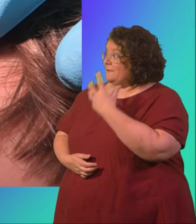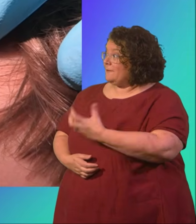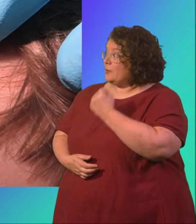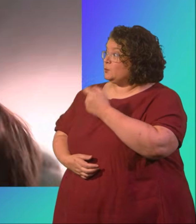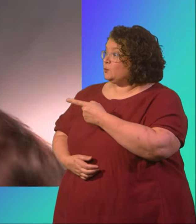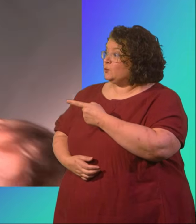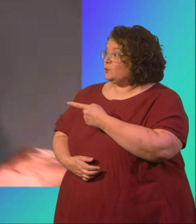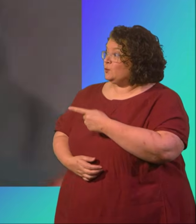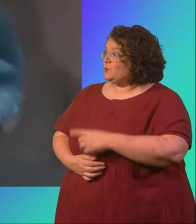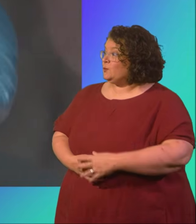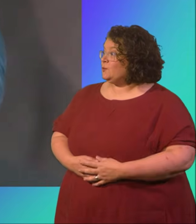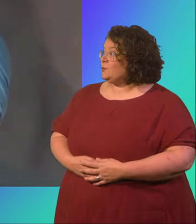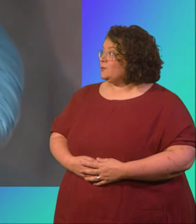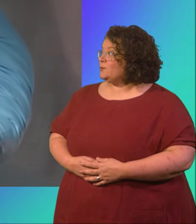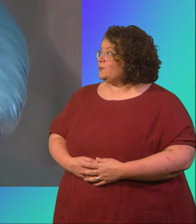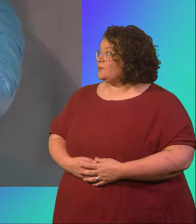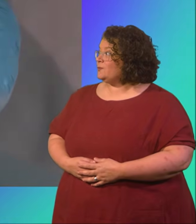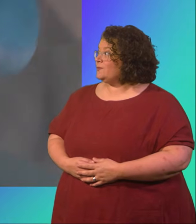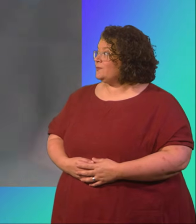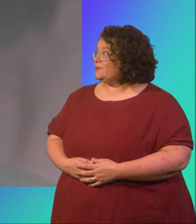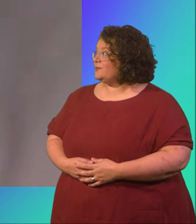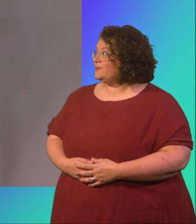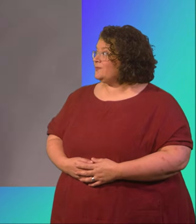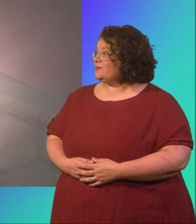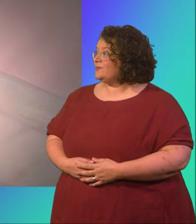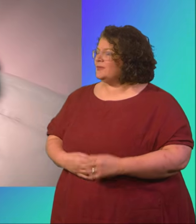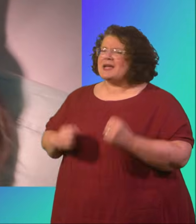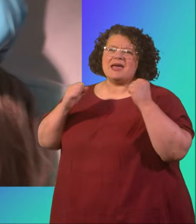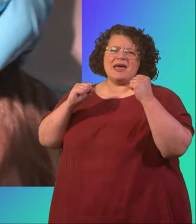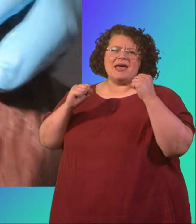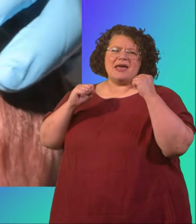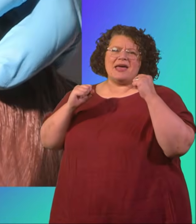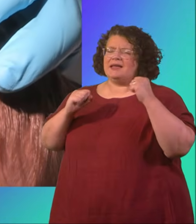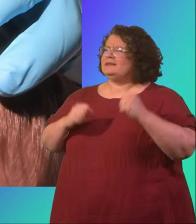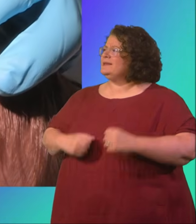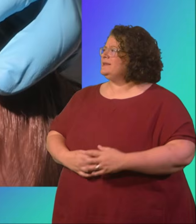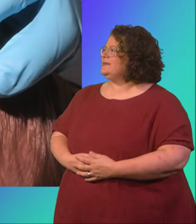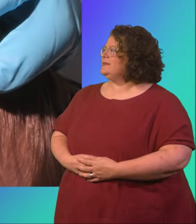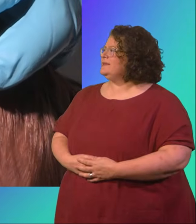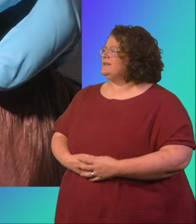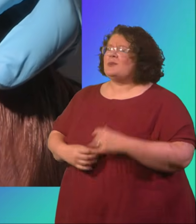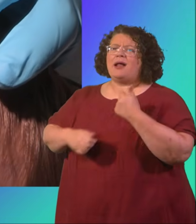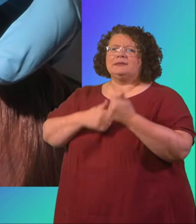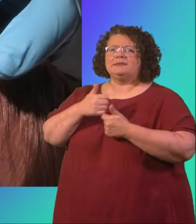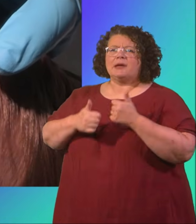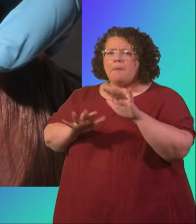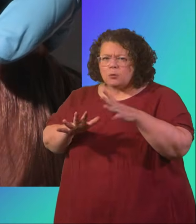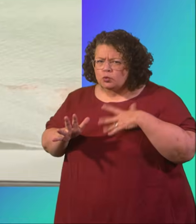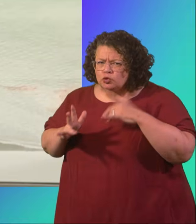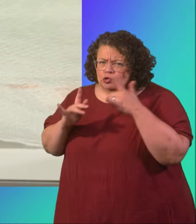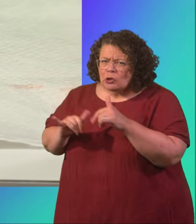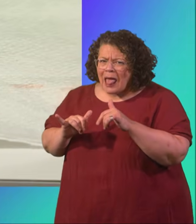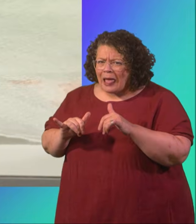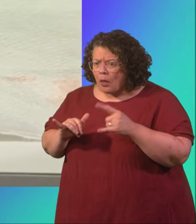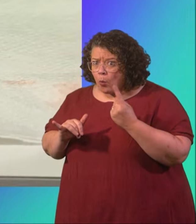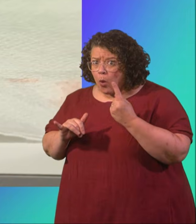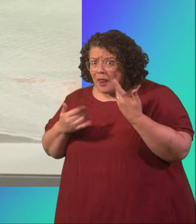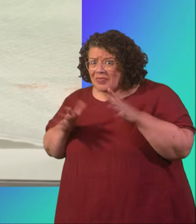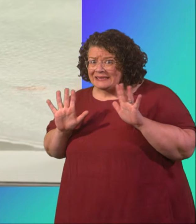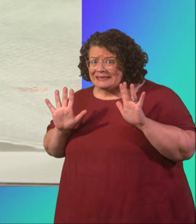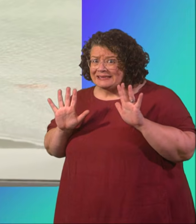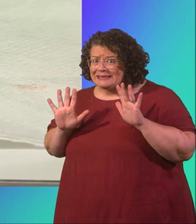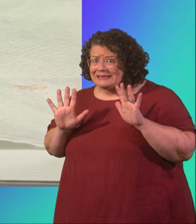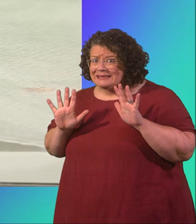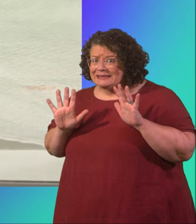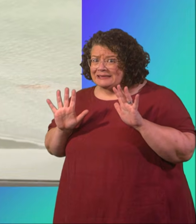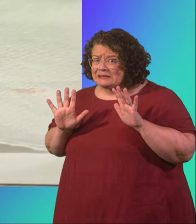boulder's banished at last. Well done, that man. But are we sure there's nothing else lurking in there? Got a big chunk of gravel